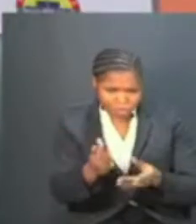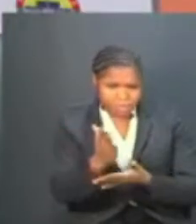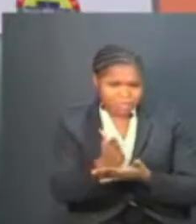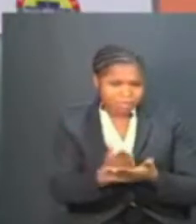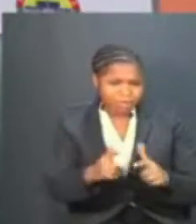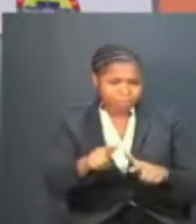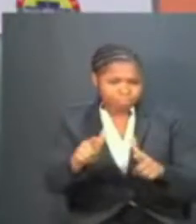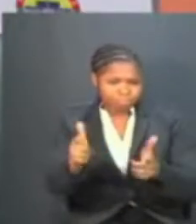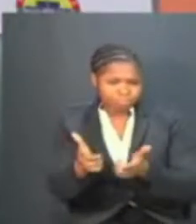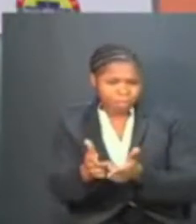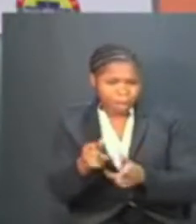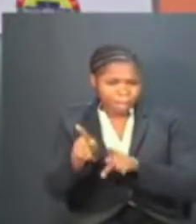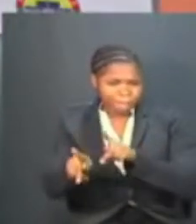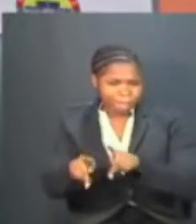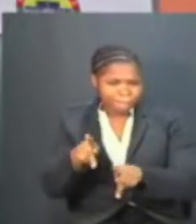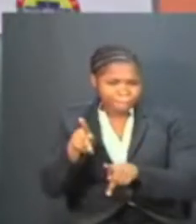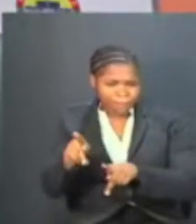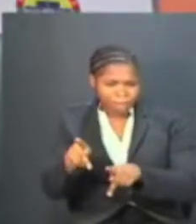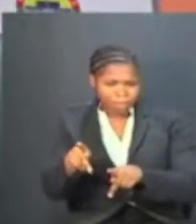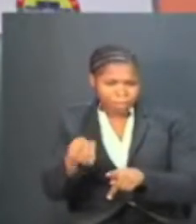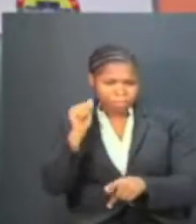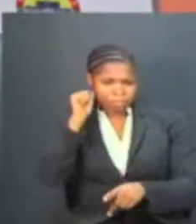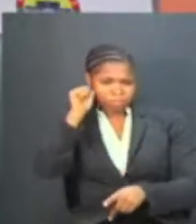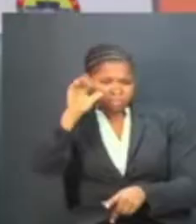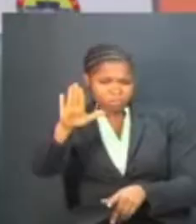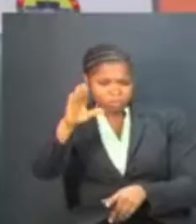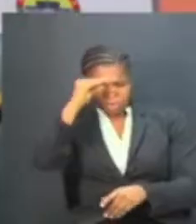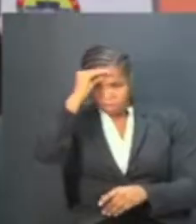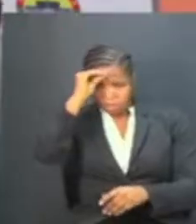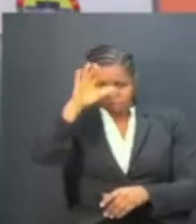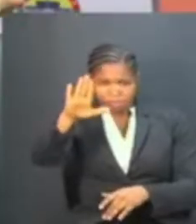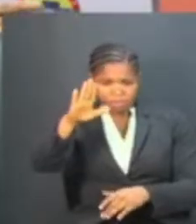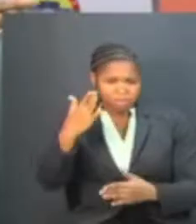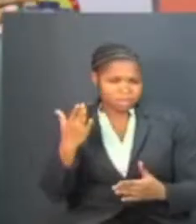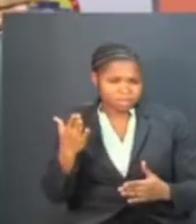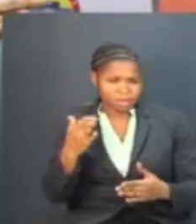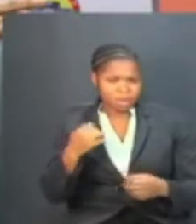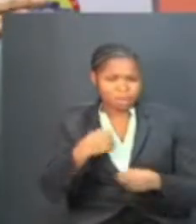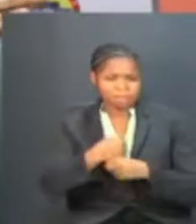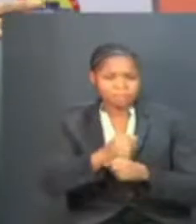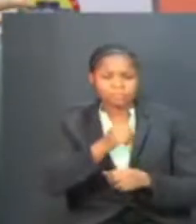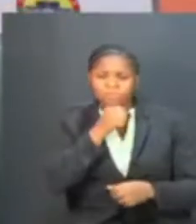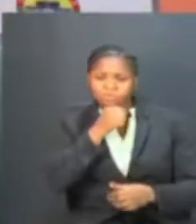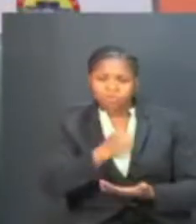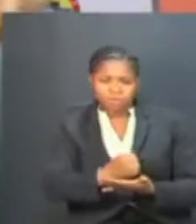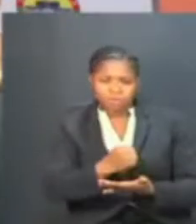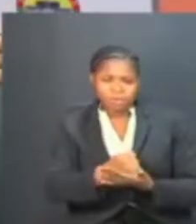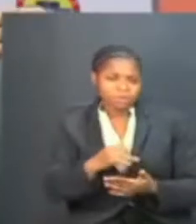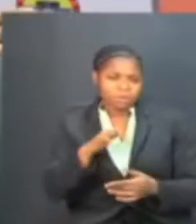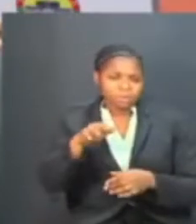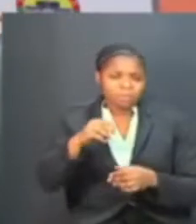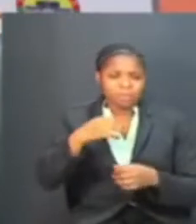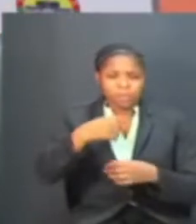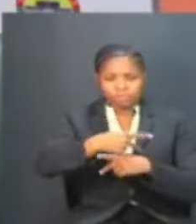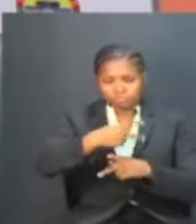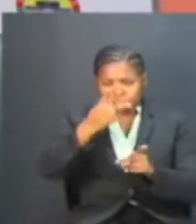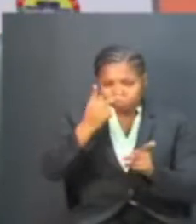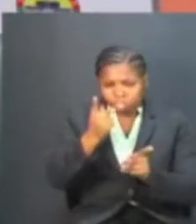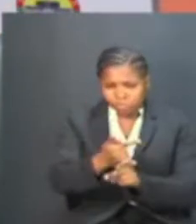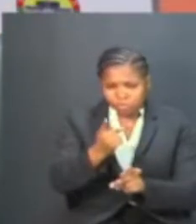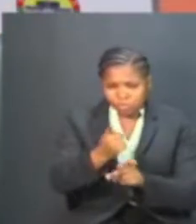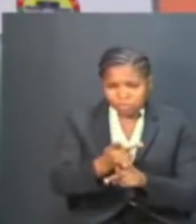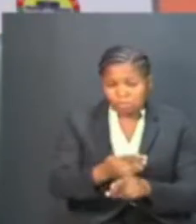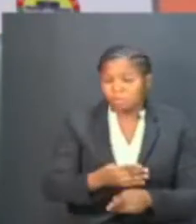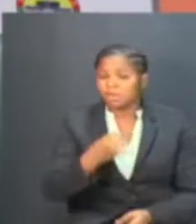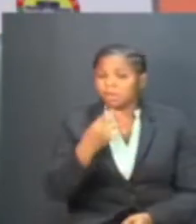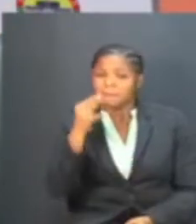and women weaving, to ensure that they produce. Then we can carry along with the Fugu Day, whether it's